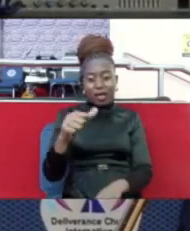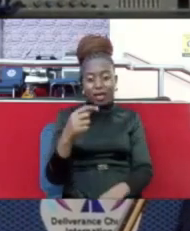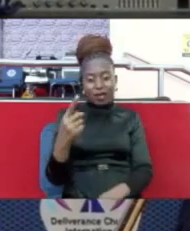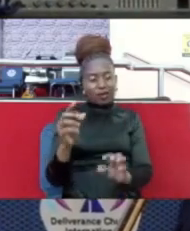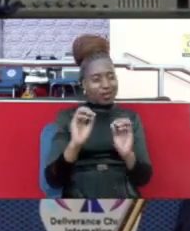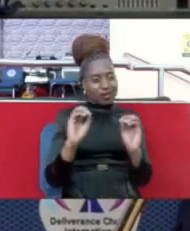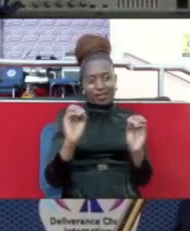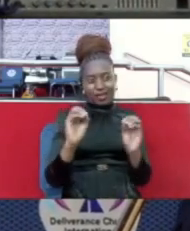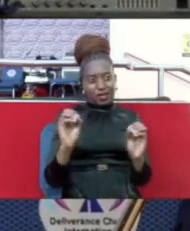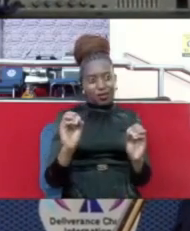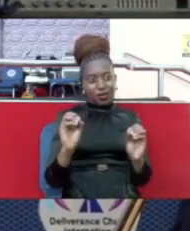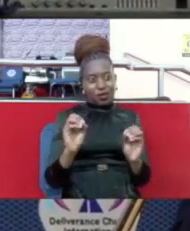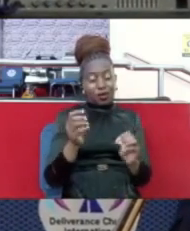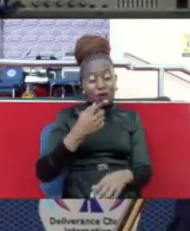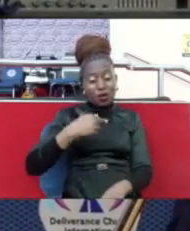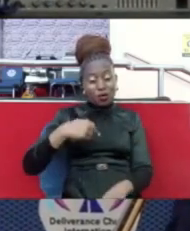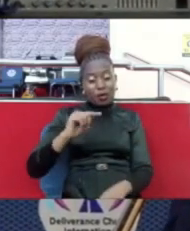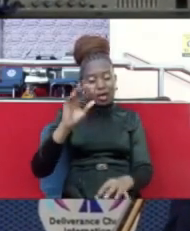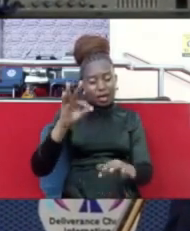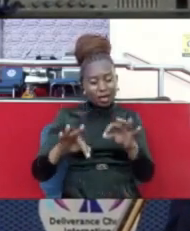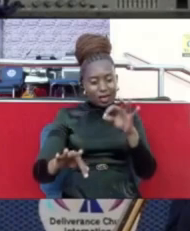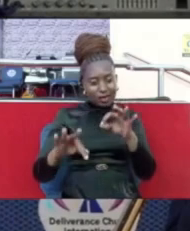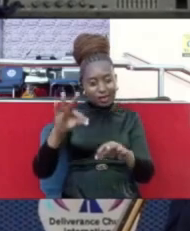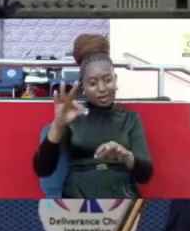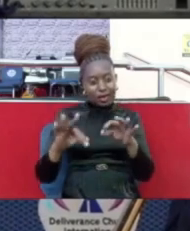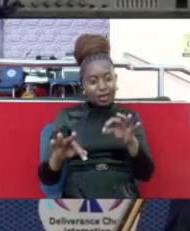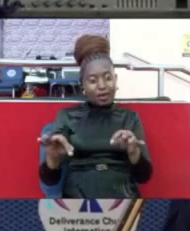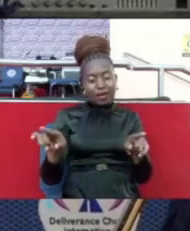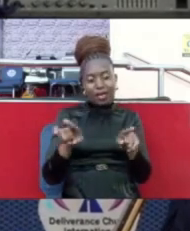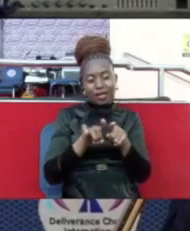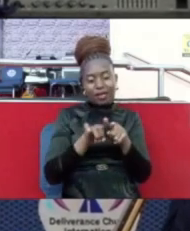We all are judged by the same measurement.